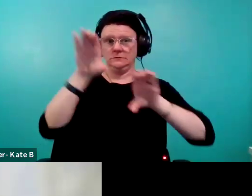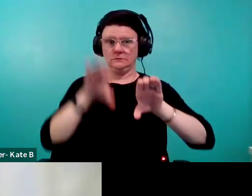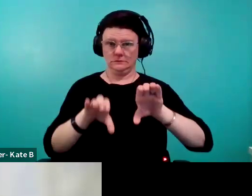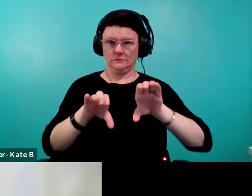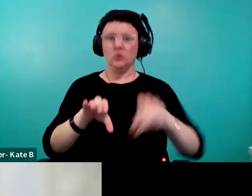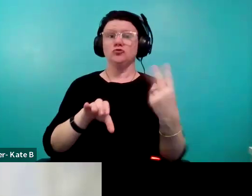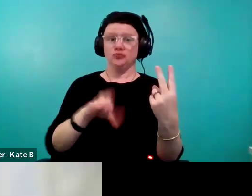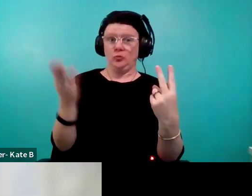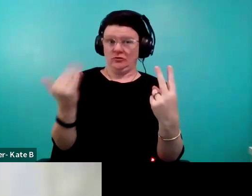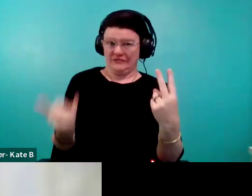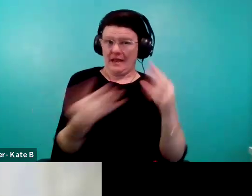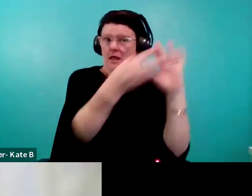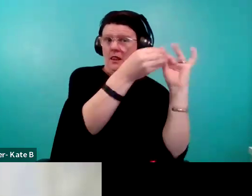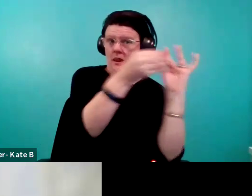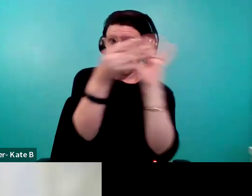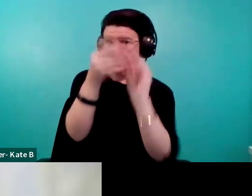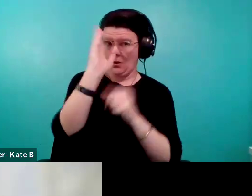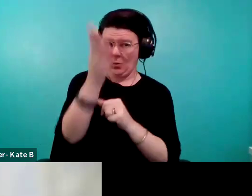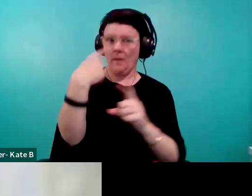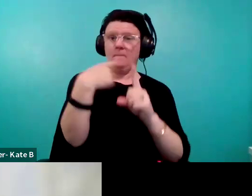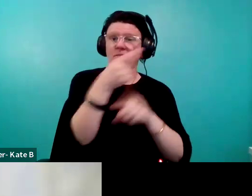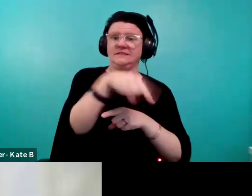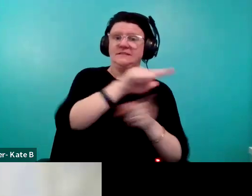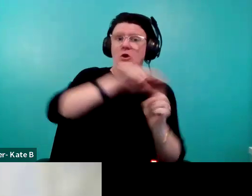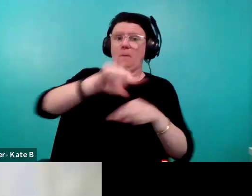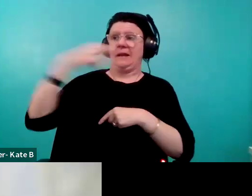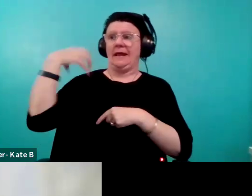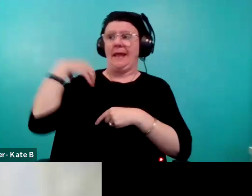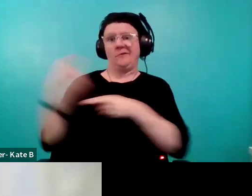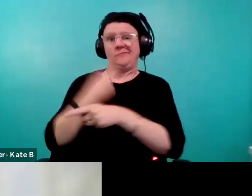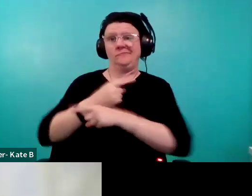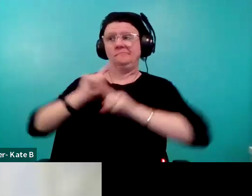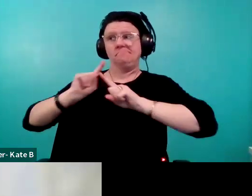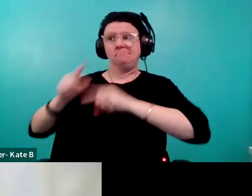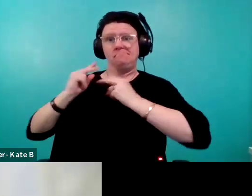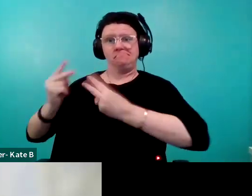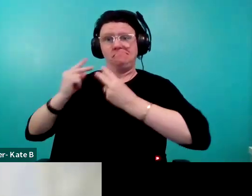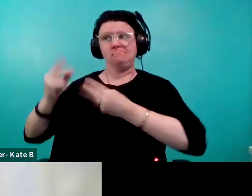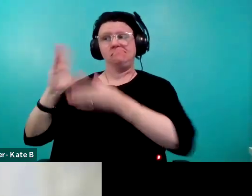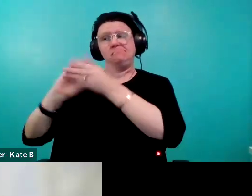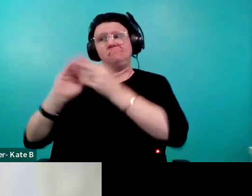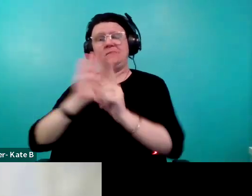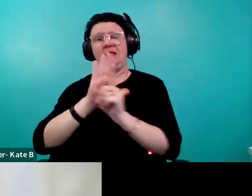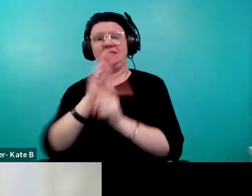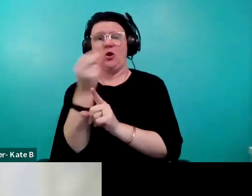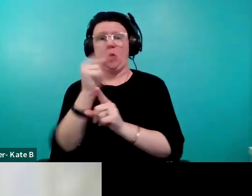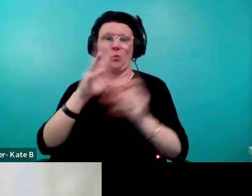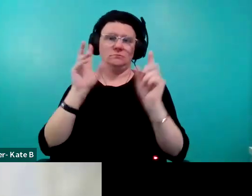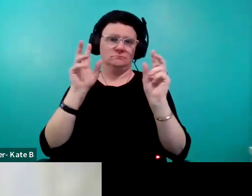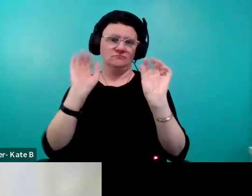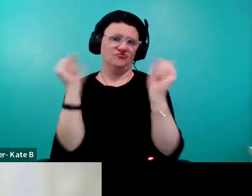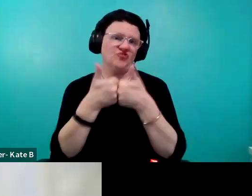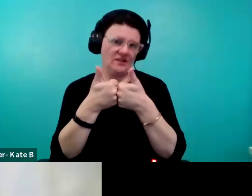from 2 of them today. And then also they will be coming to the Capitol regularly to talk about their employment issues